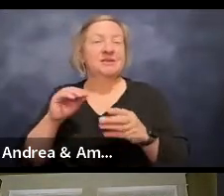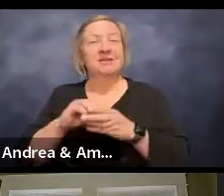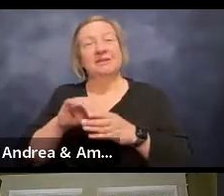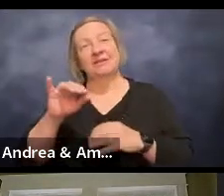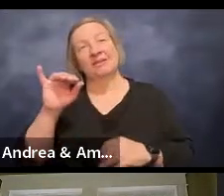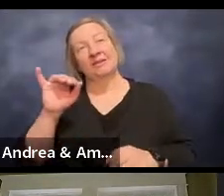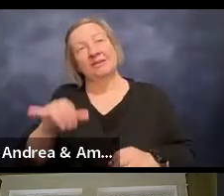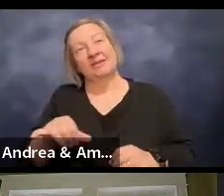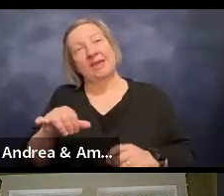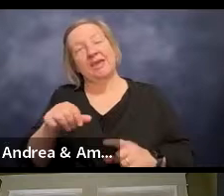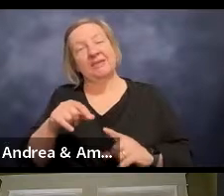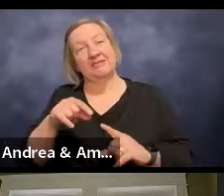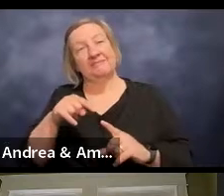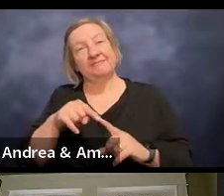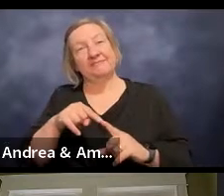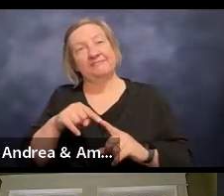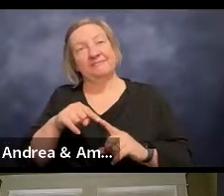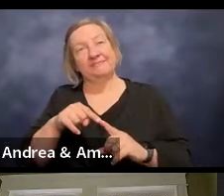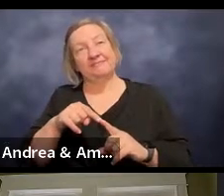particular